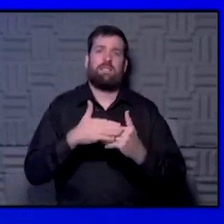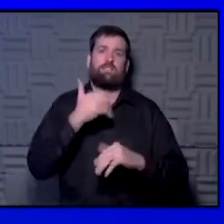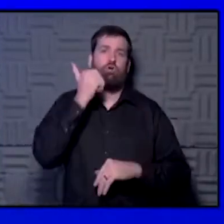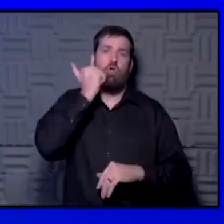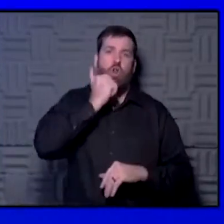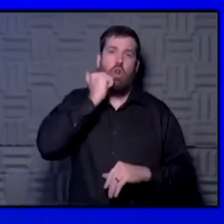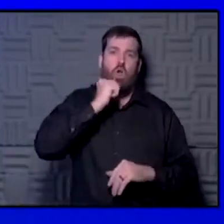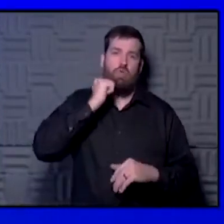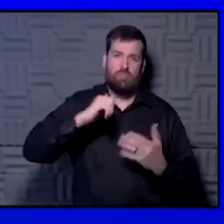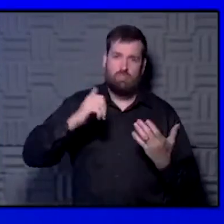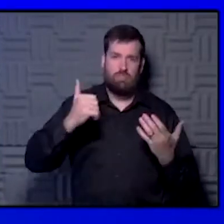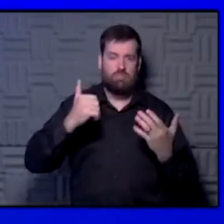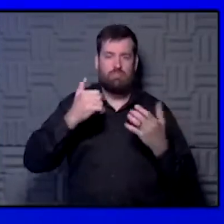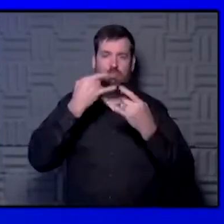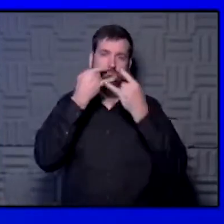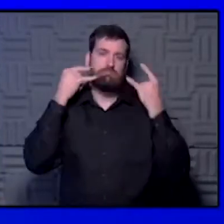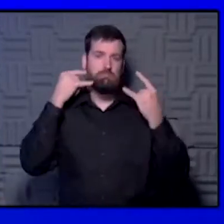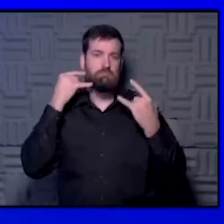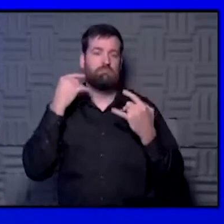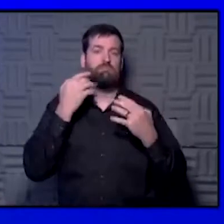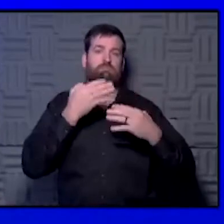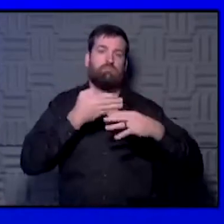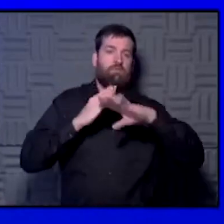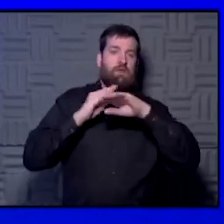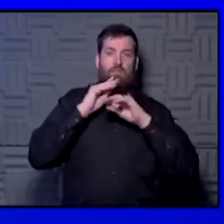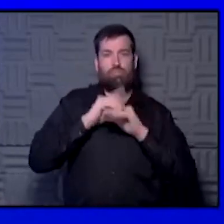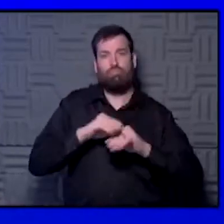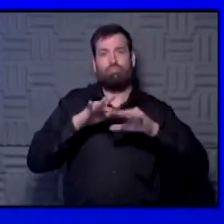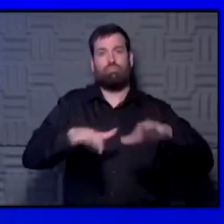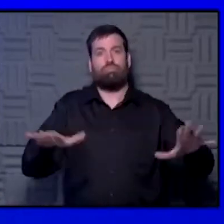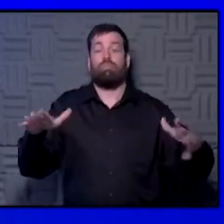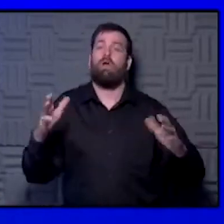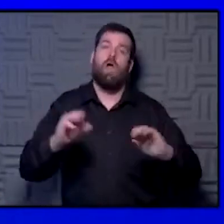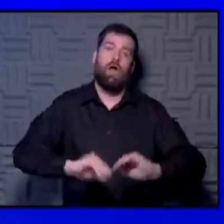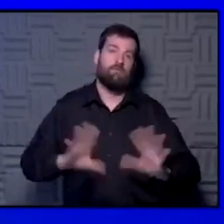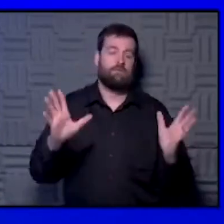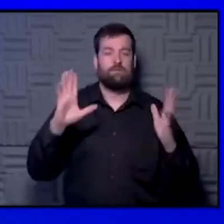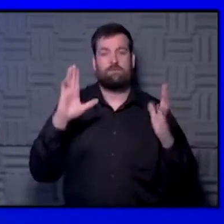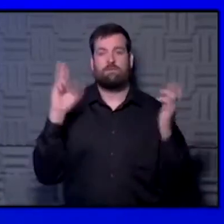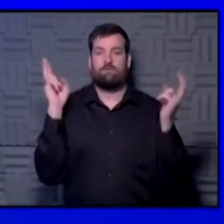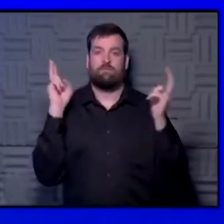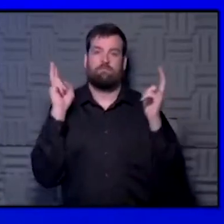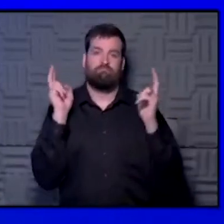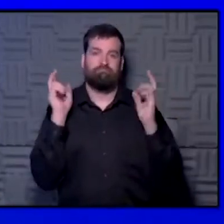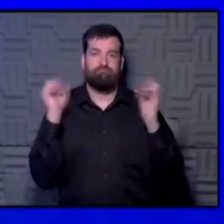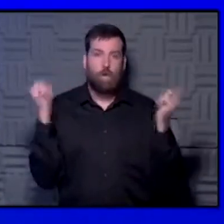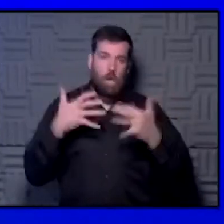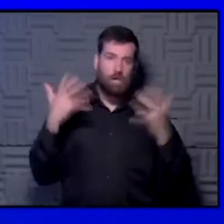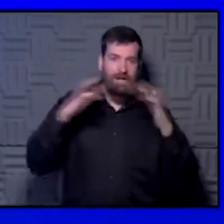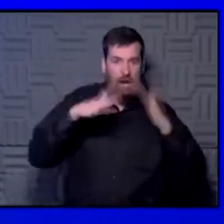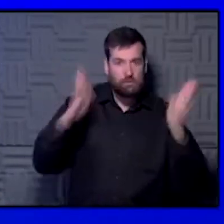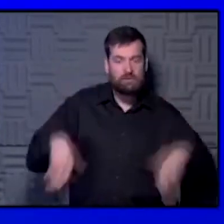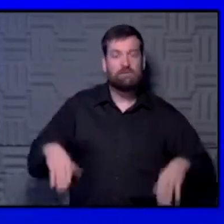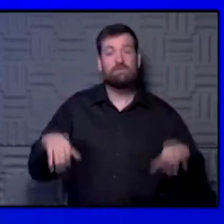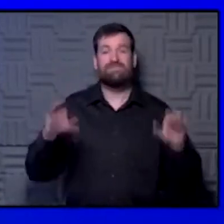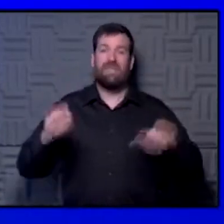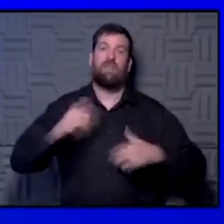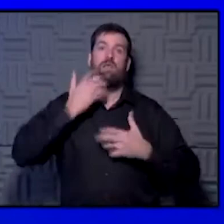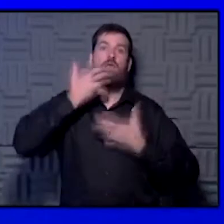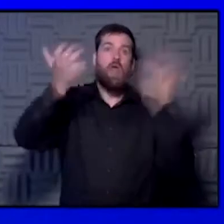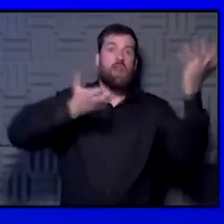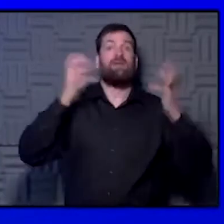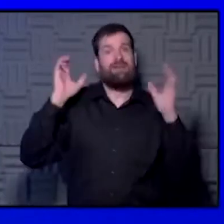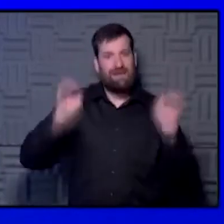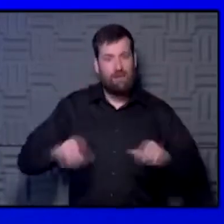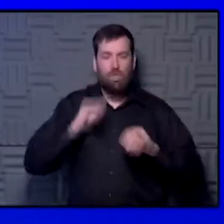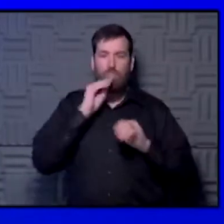face mask on to help prevent the spread. Obviously in the haunted houses, a lot of people are going to be yelling, so that can express a lot of virus into